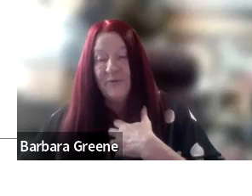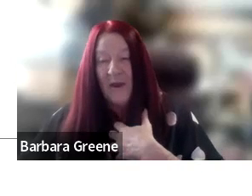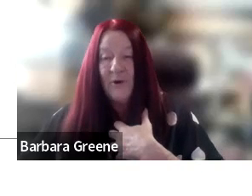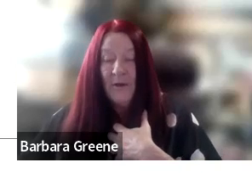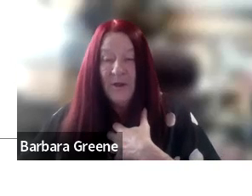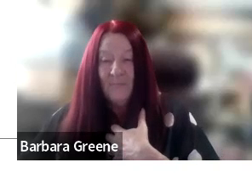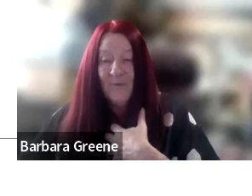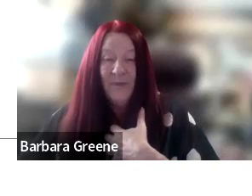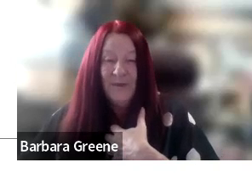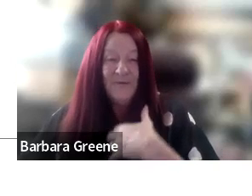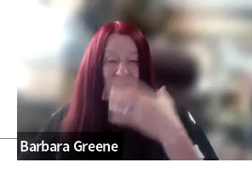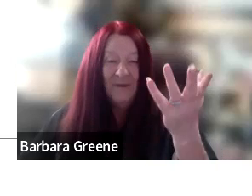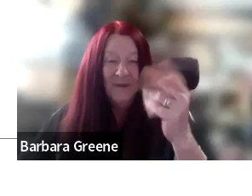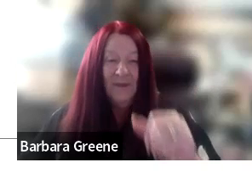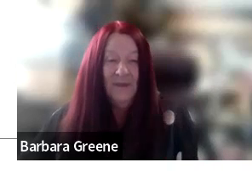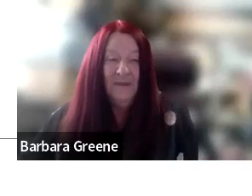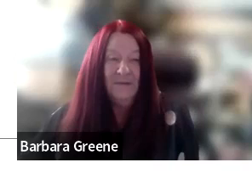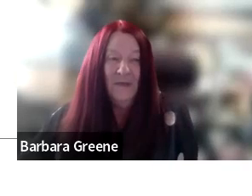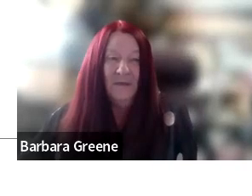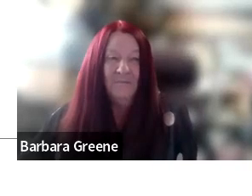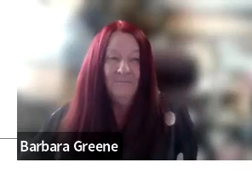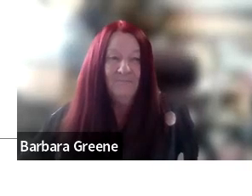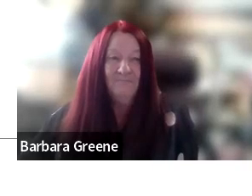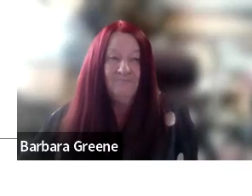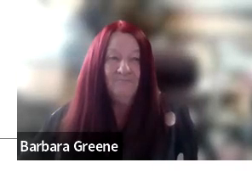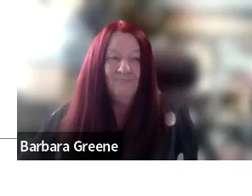what our desired outcome from this